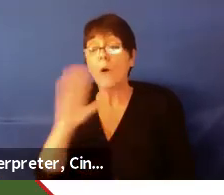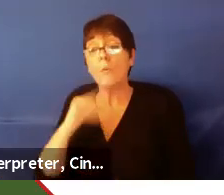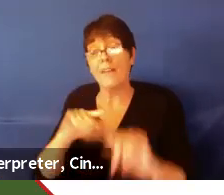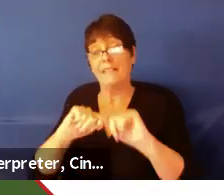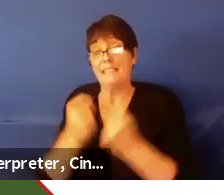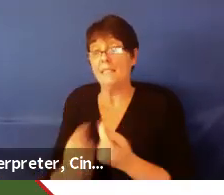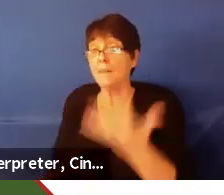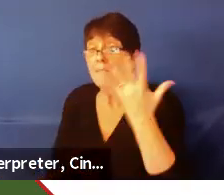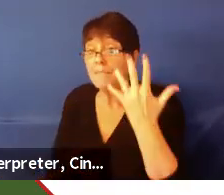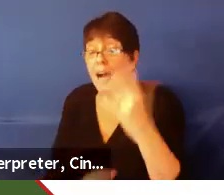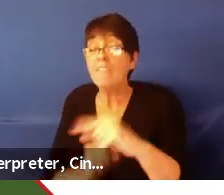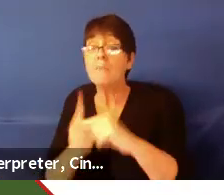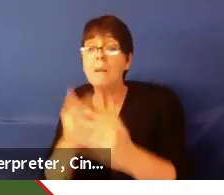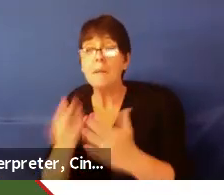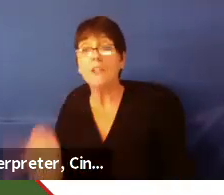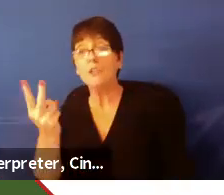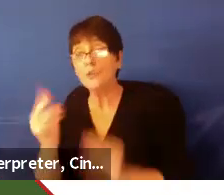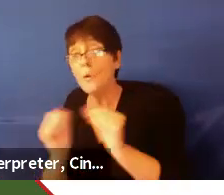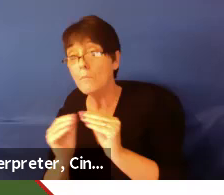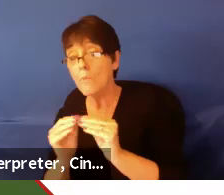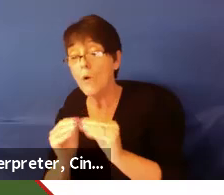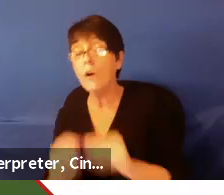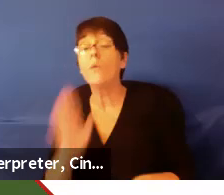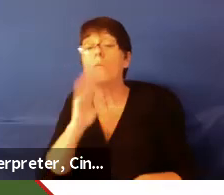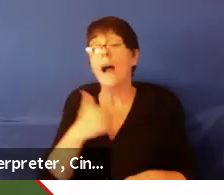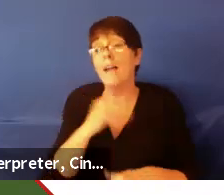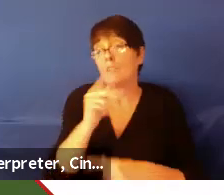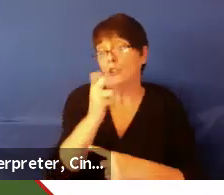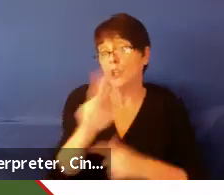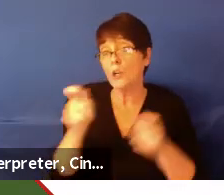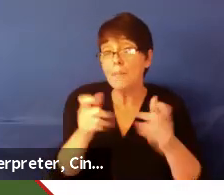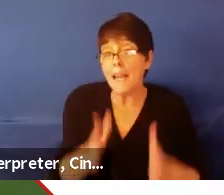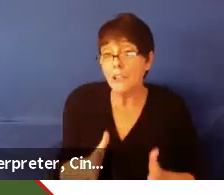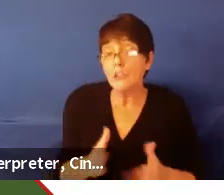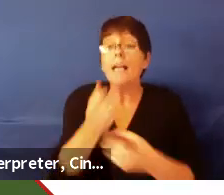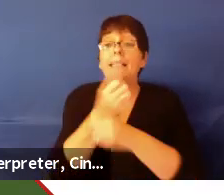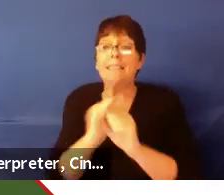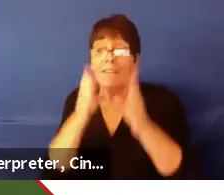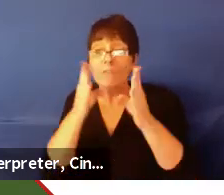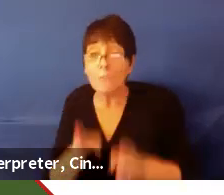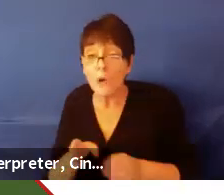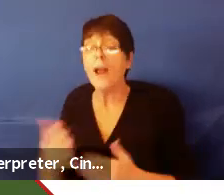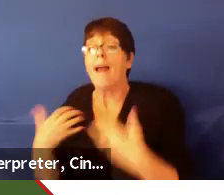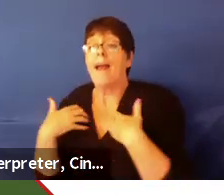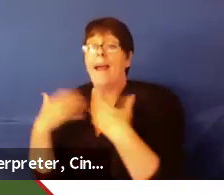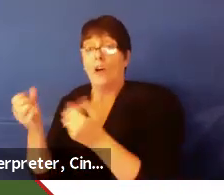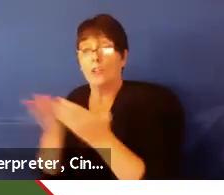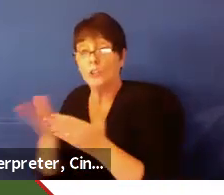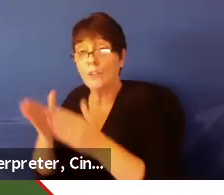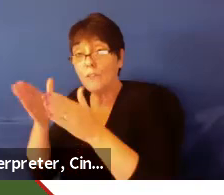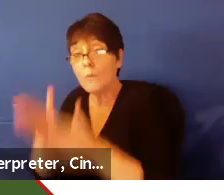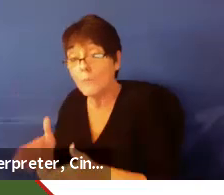5 plus 2 more maybe. There'll be a shelter manager, a safety person, a health services person,